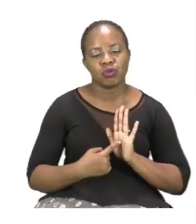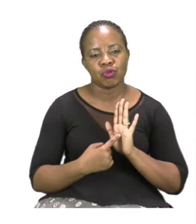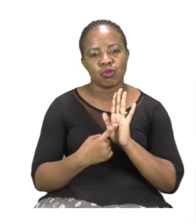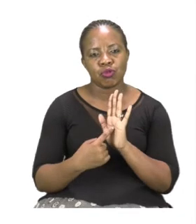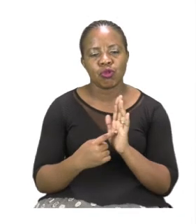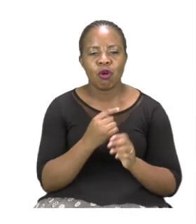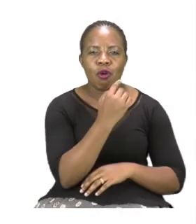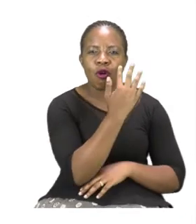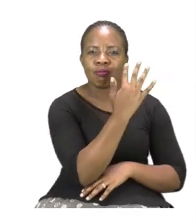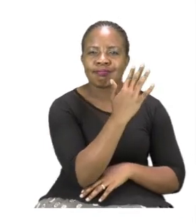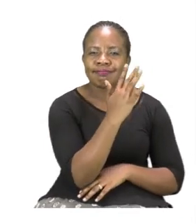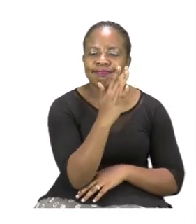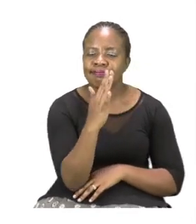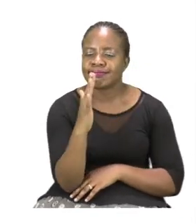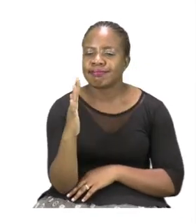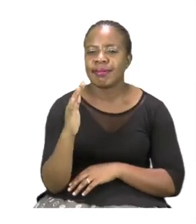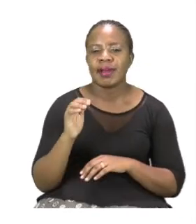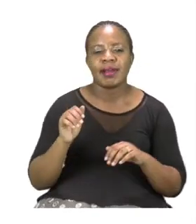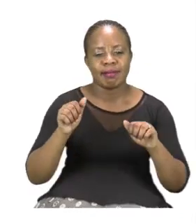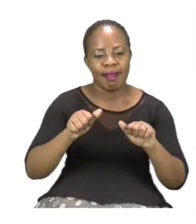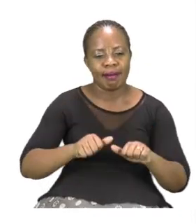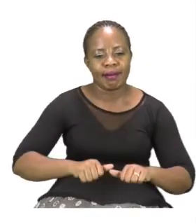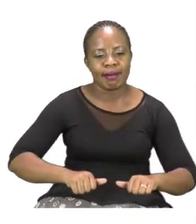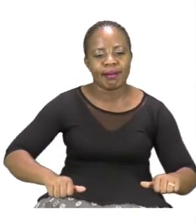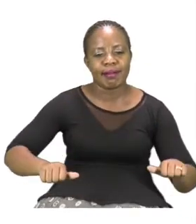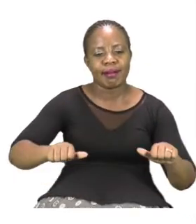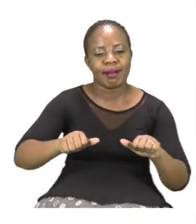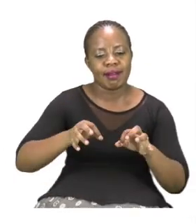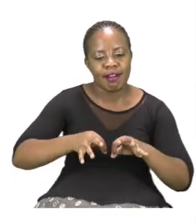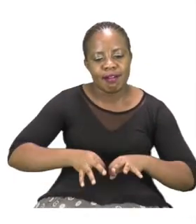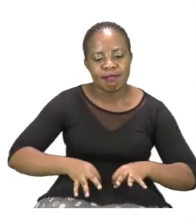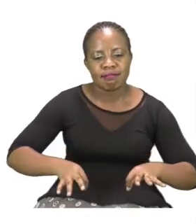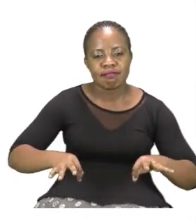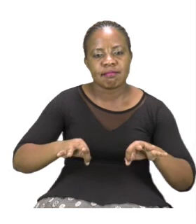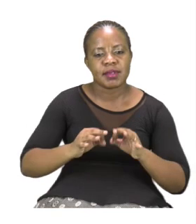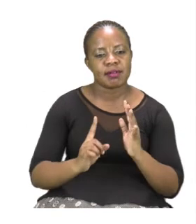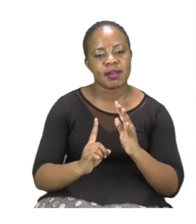also called farming, that happens in the country.